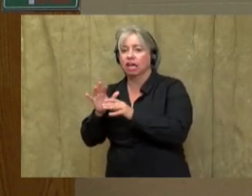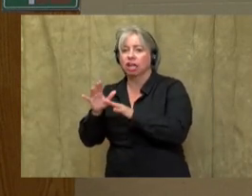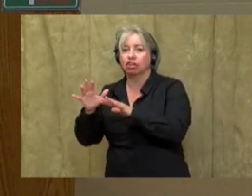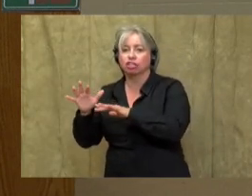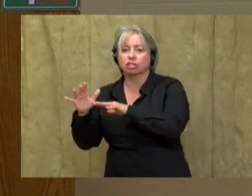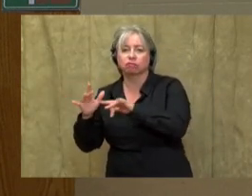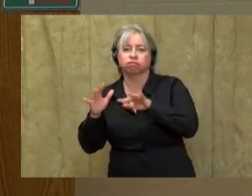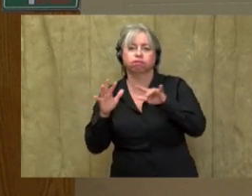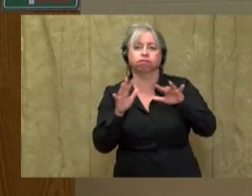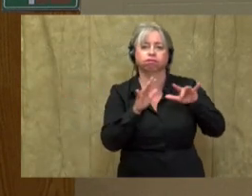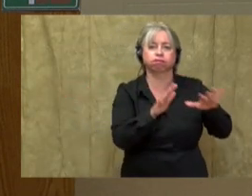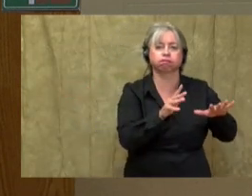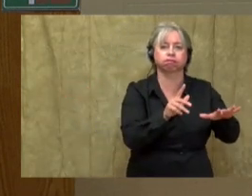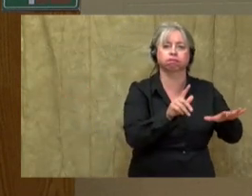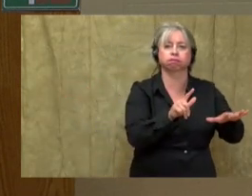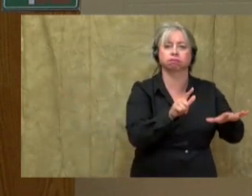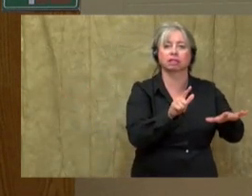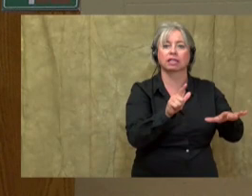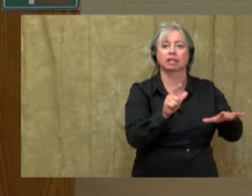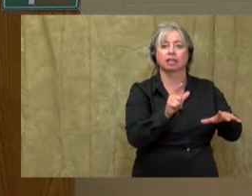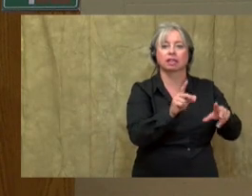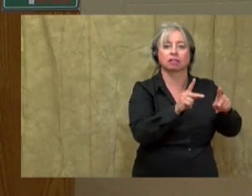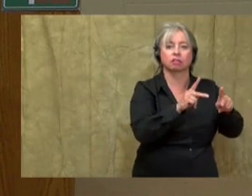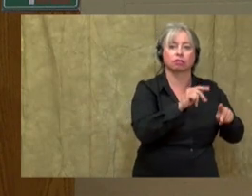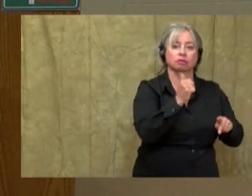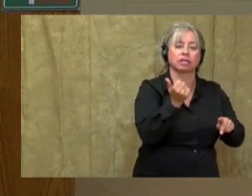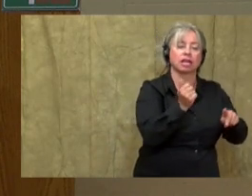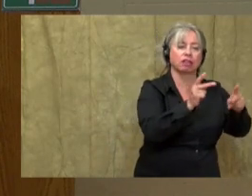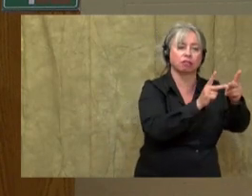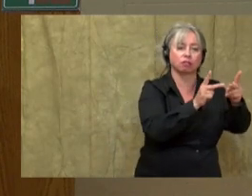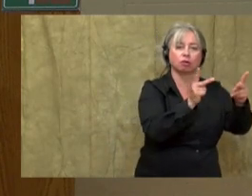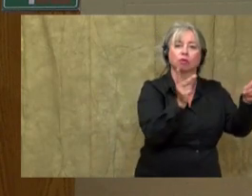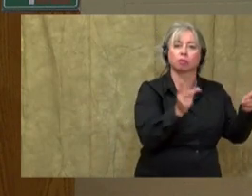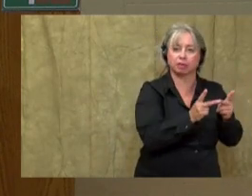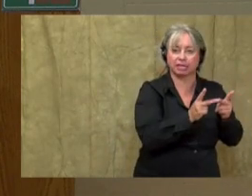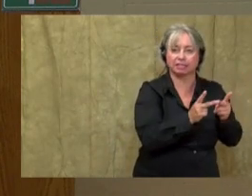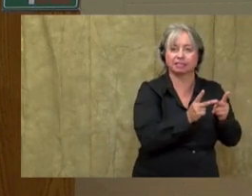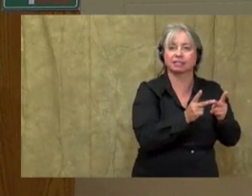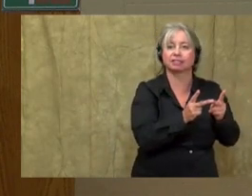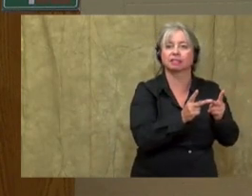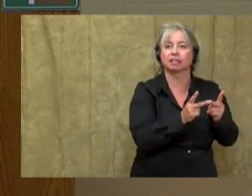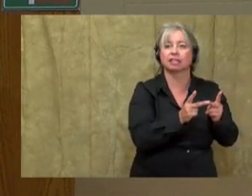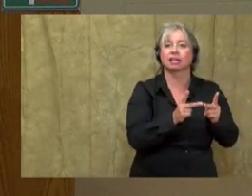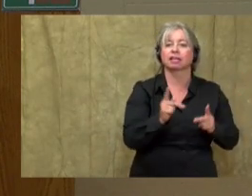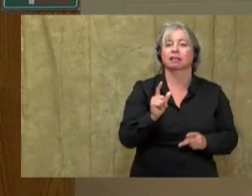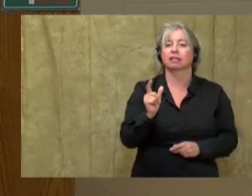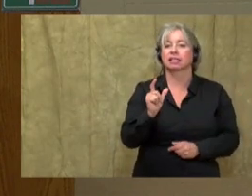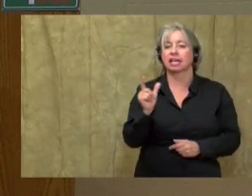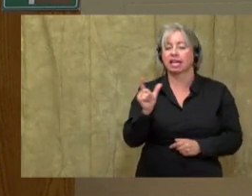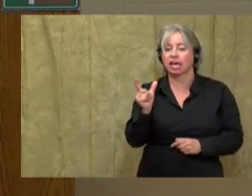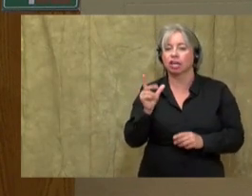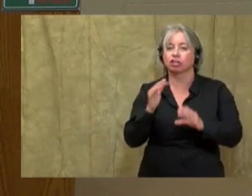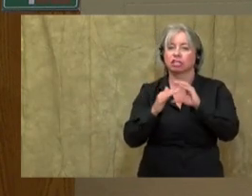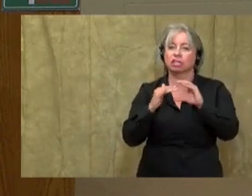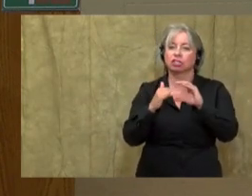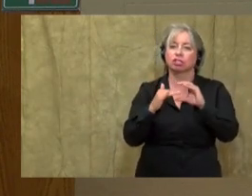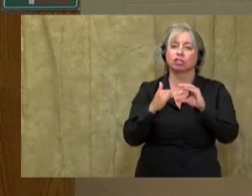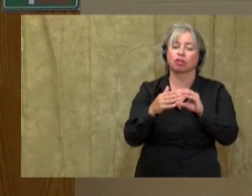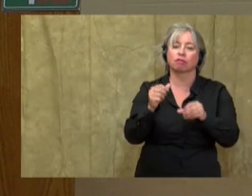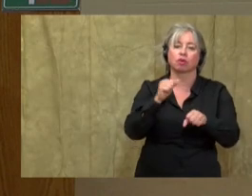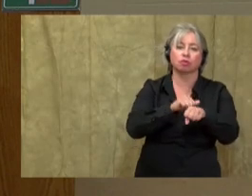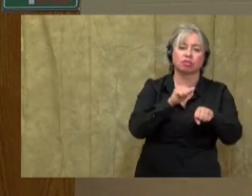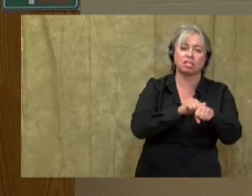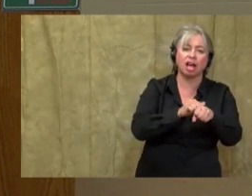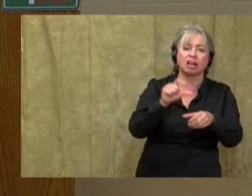matter will return to its resting place, and energy is transferred through mediums like solids, liquids, and